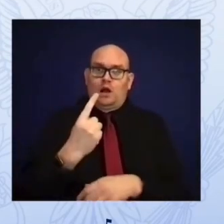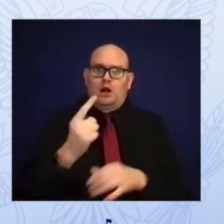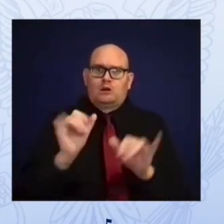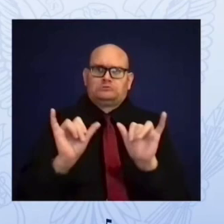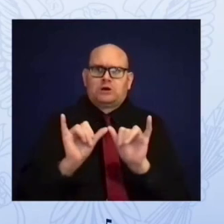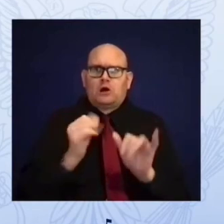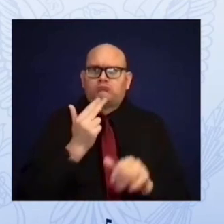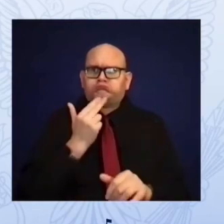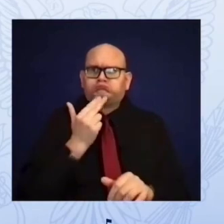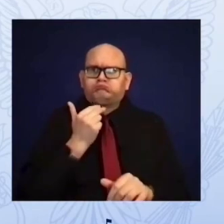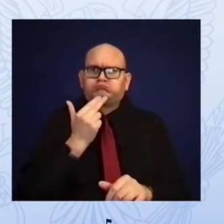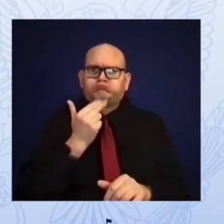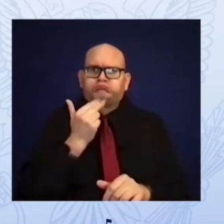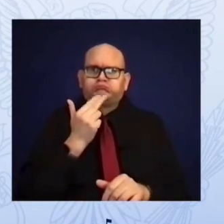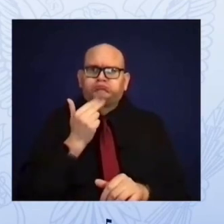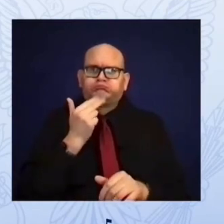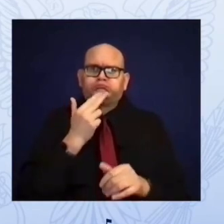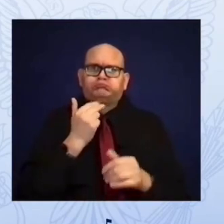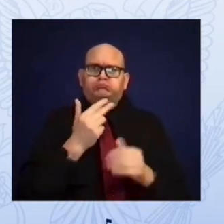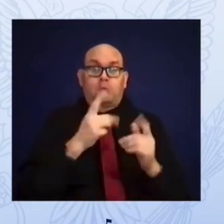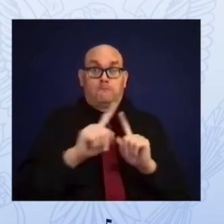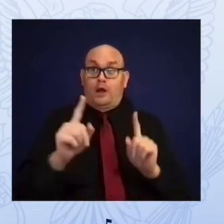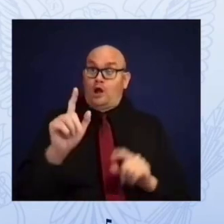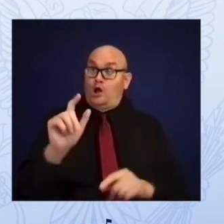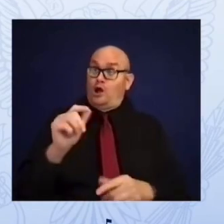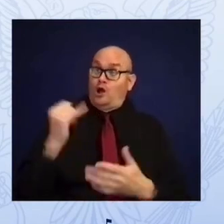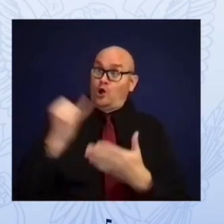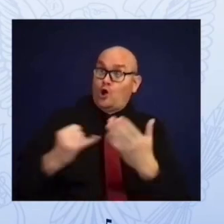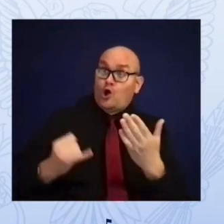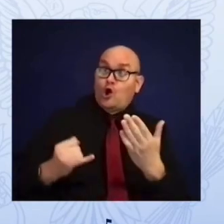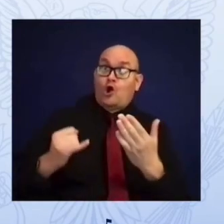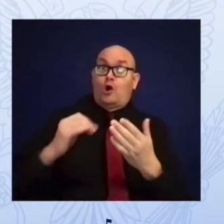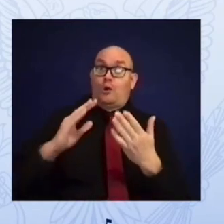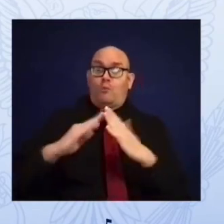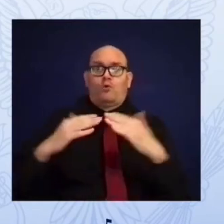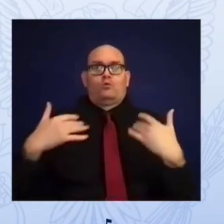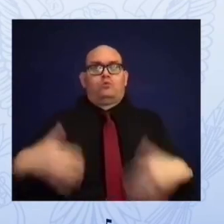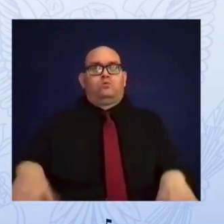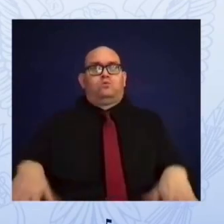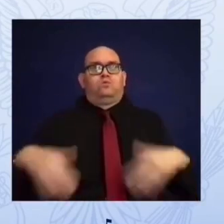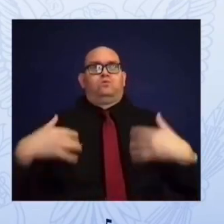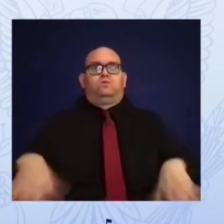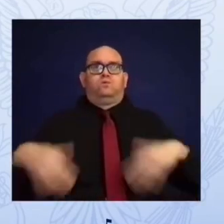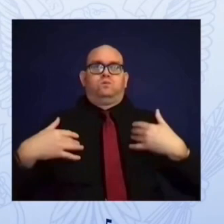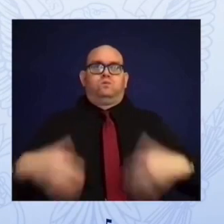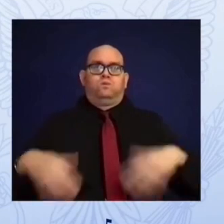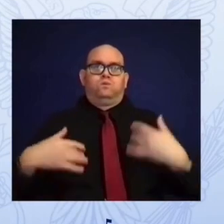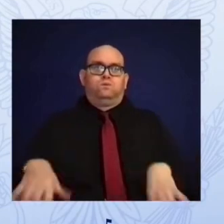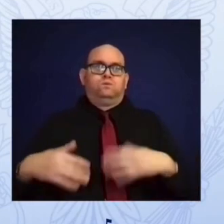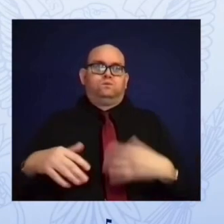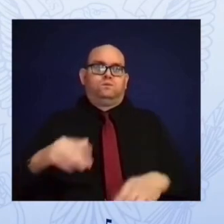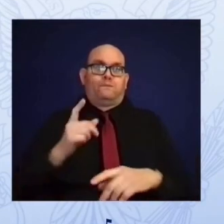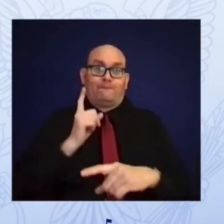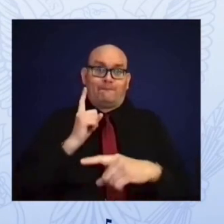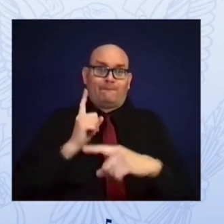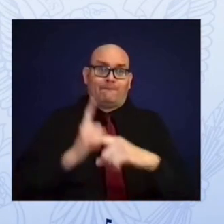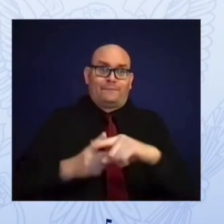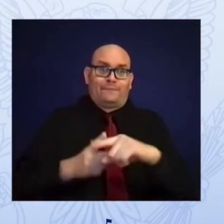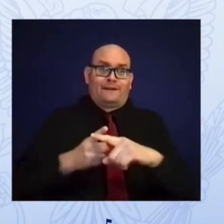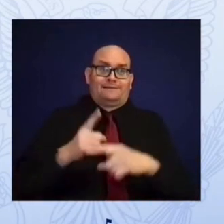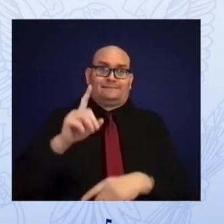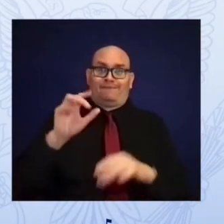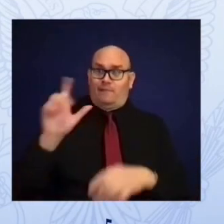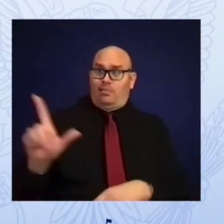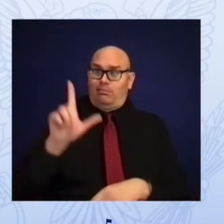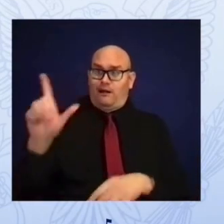museum, and in the other, a great library system whose 80 branches are home to one of the complex, most complex and challenged